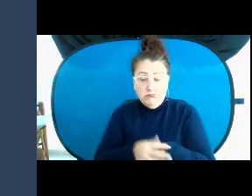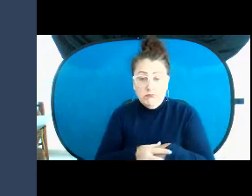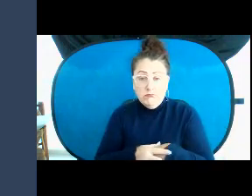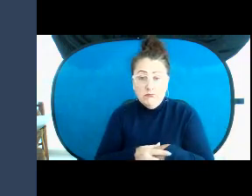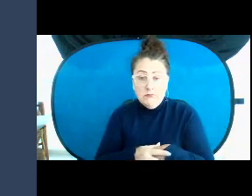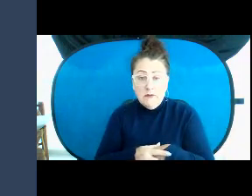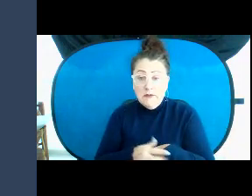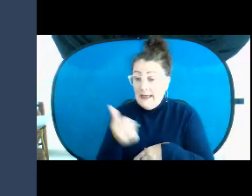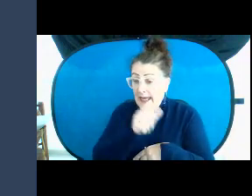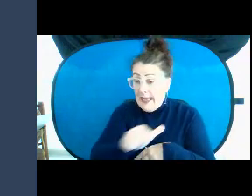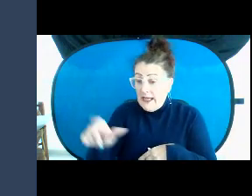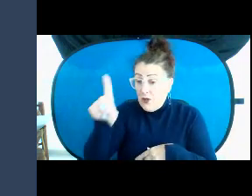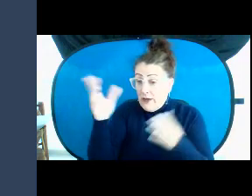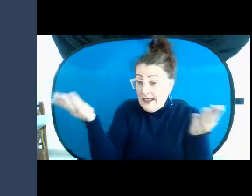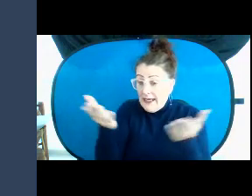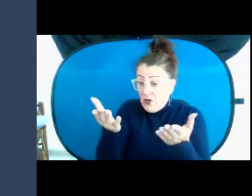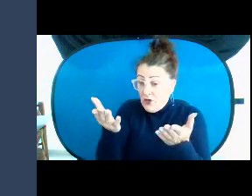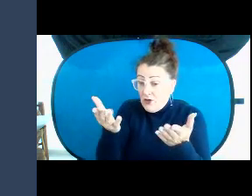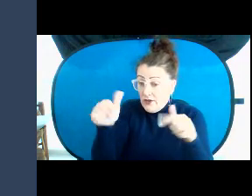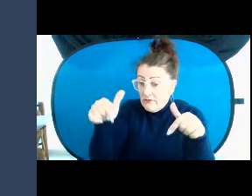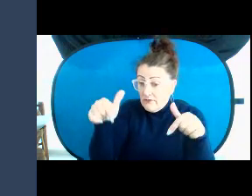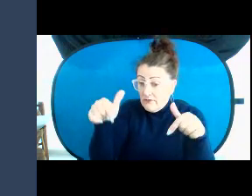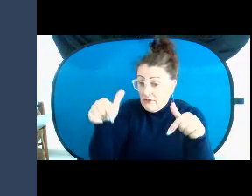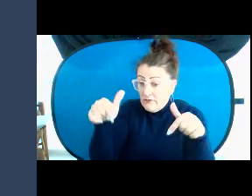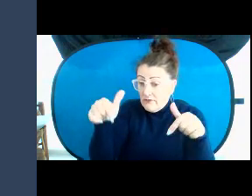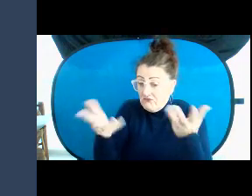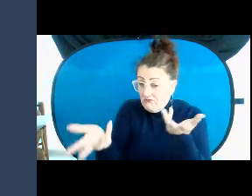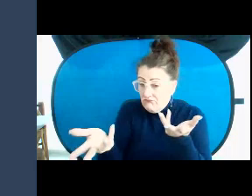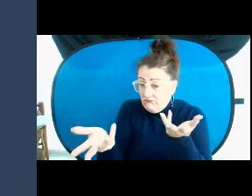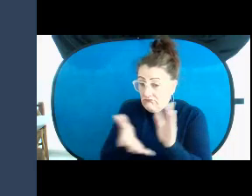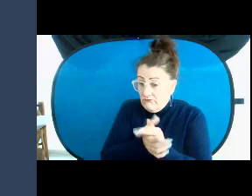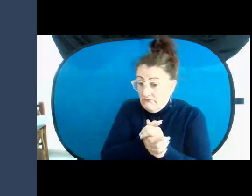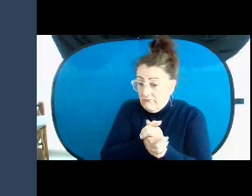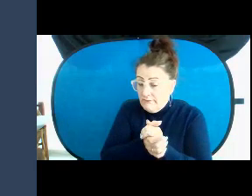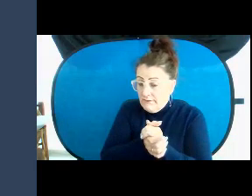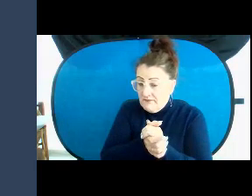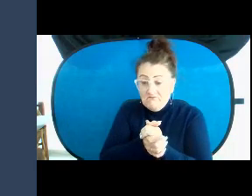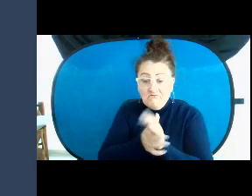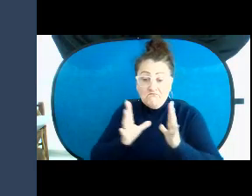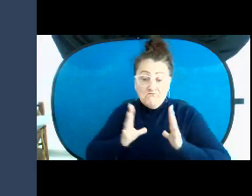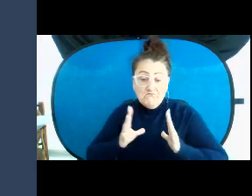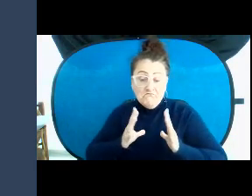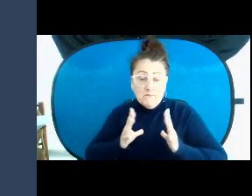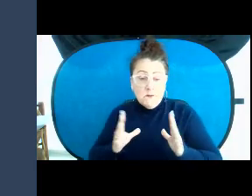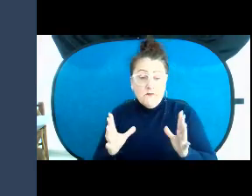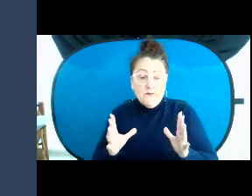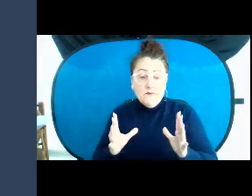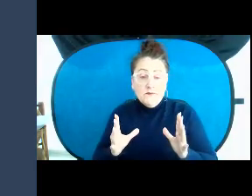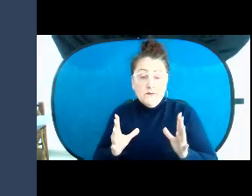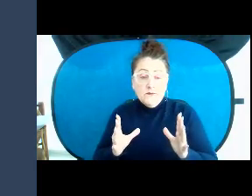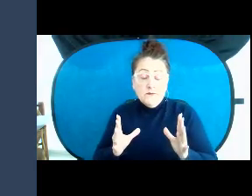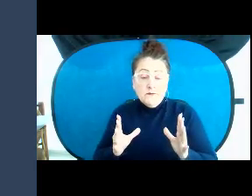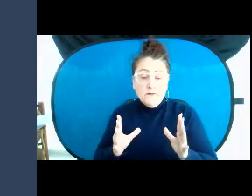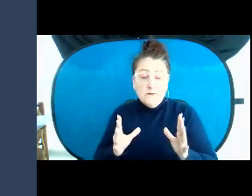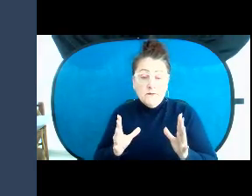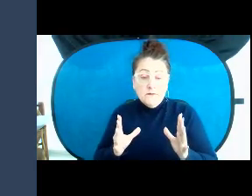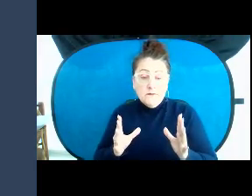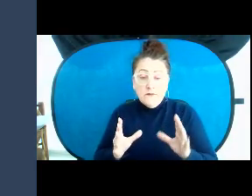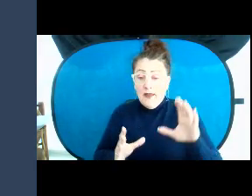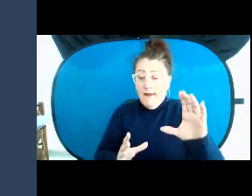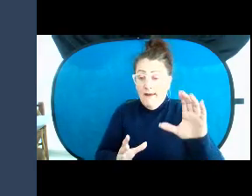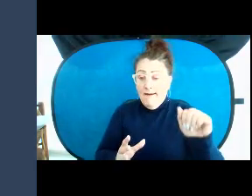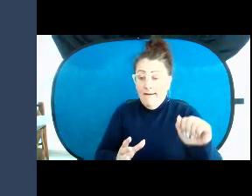Anyone in the room? Okay, before hearing from Caltrans,